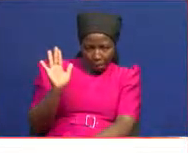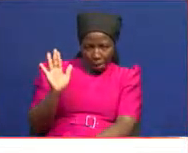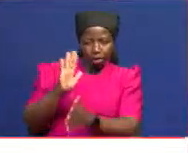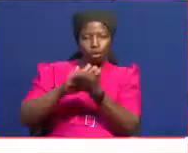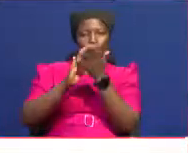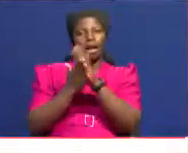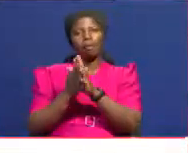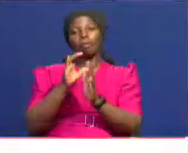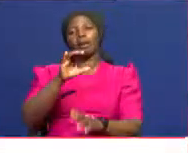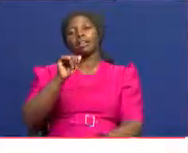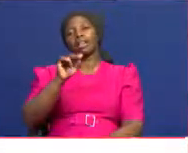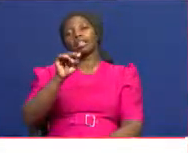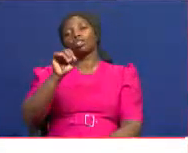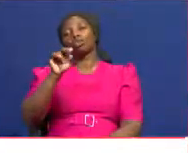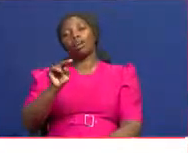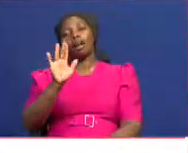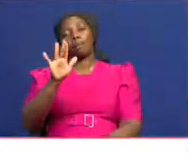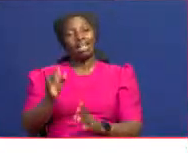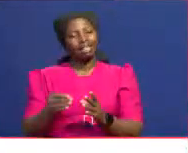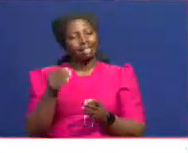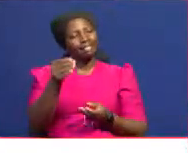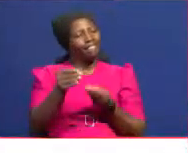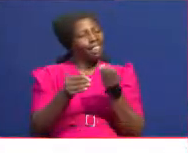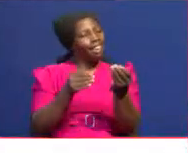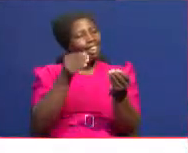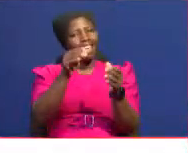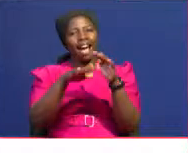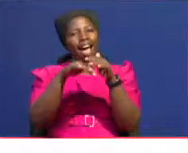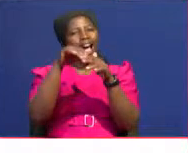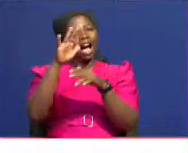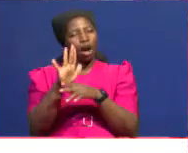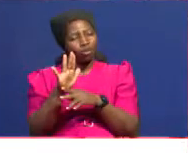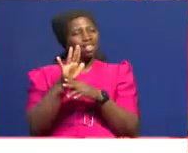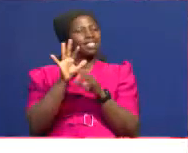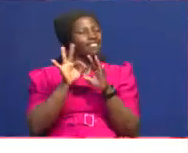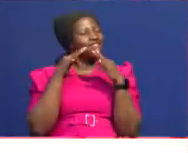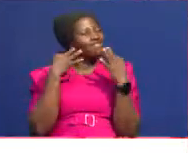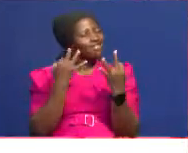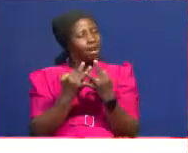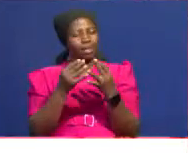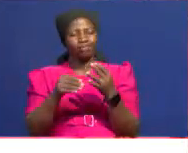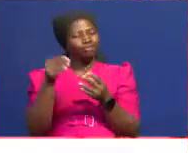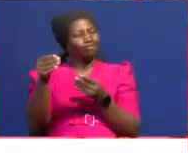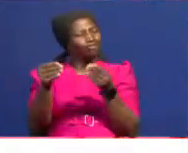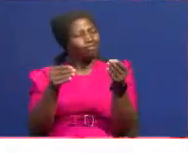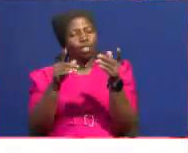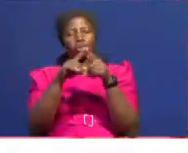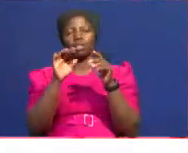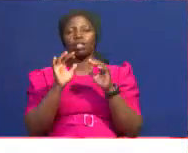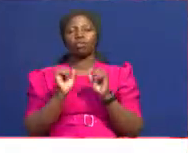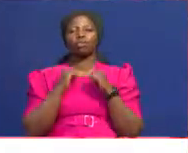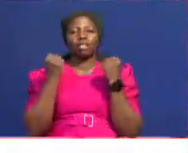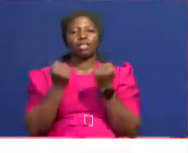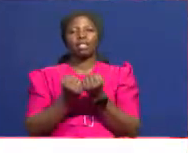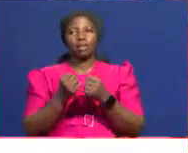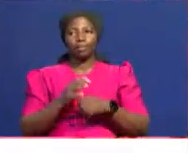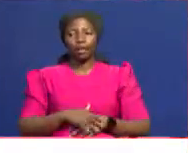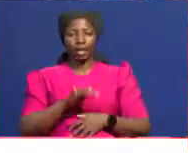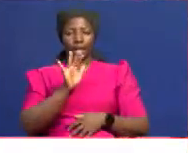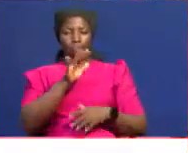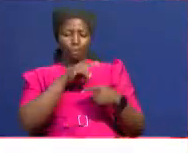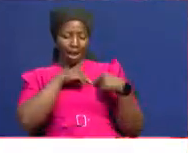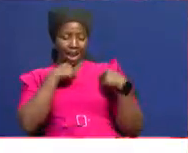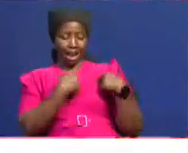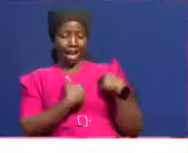a canon. His generosity transcended his family to the society. In his heart of hearts,